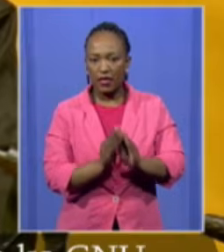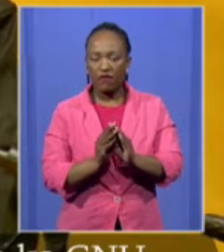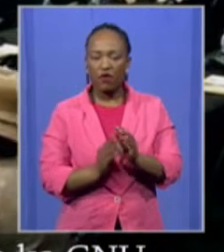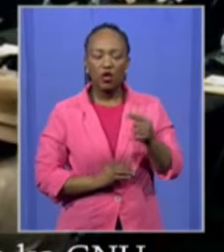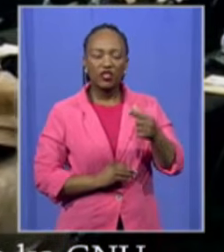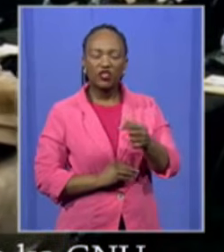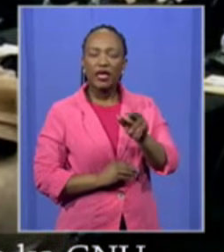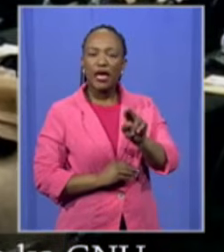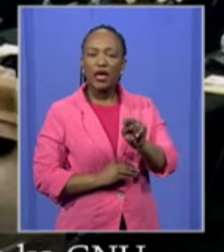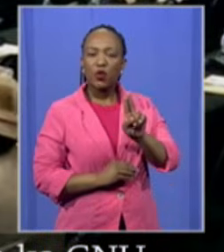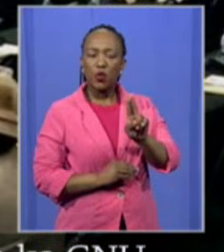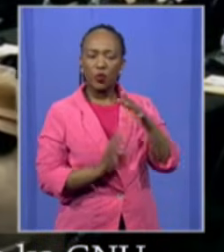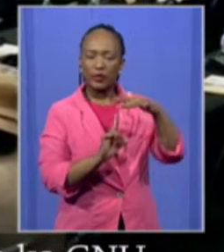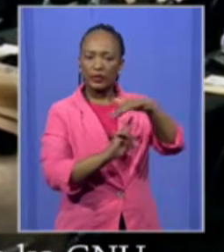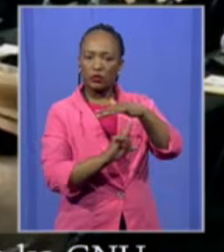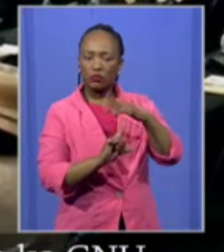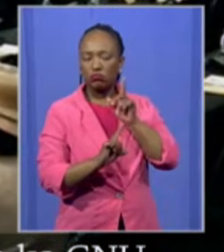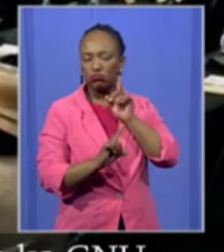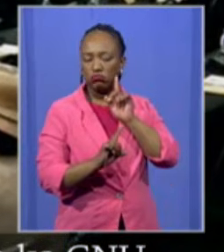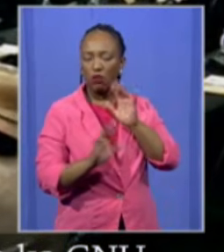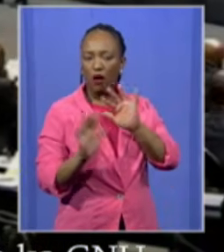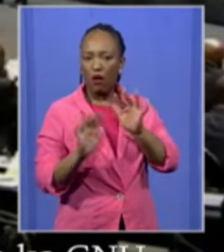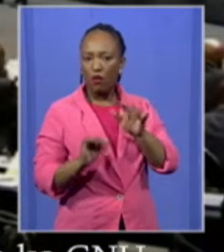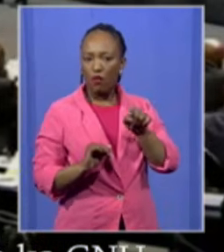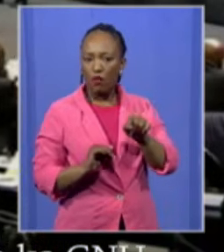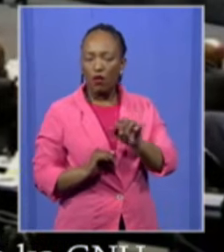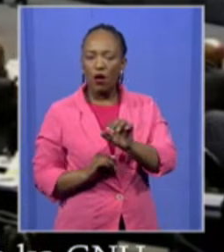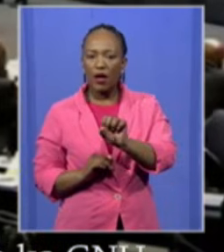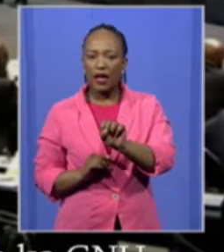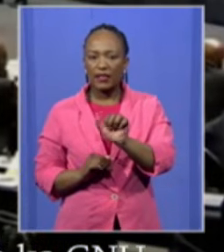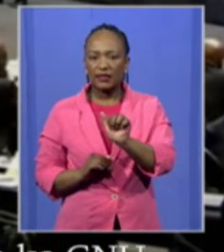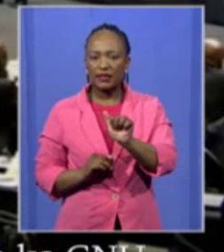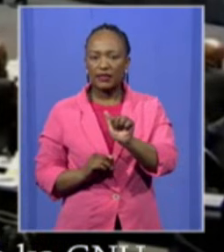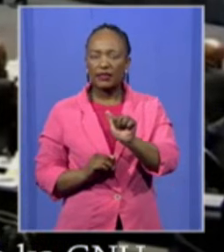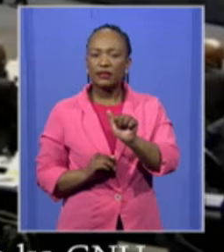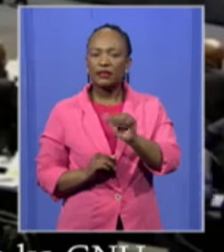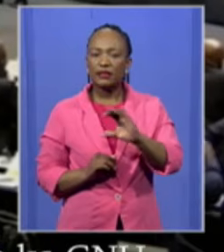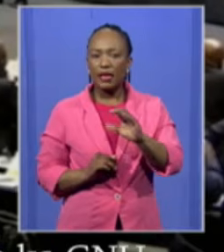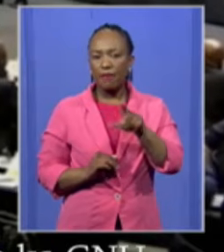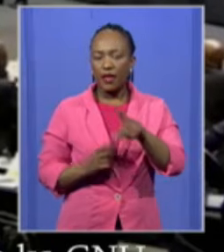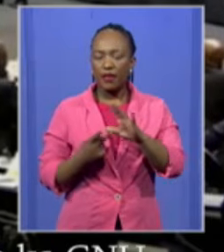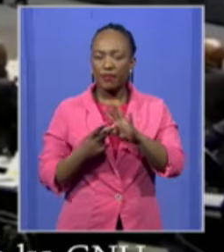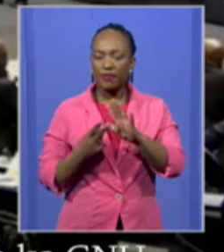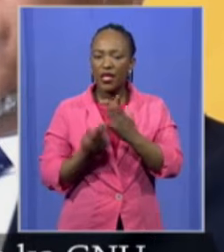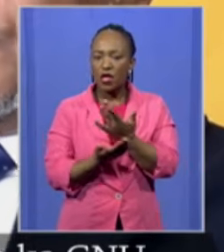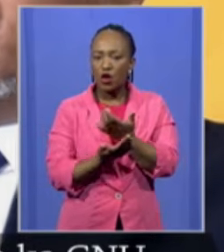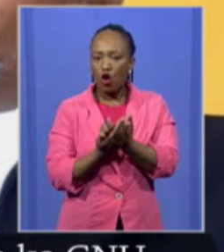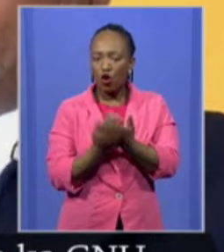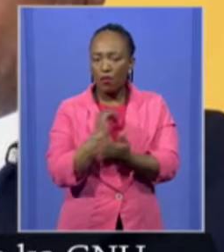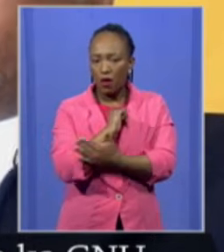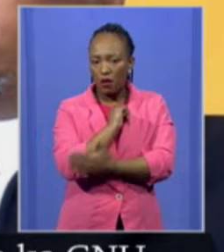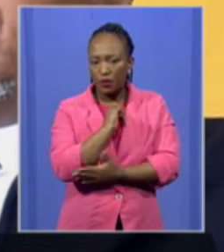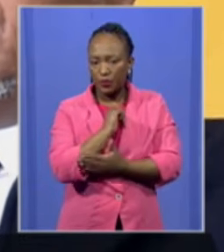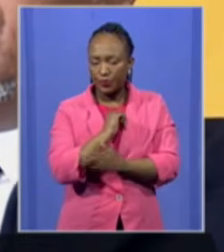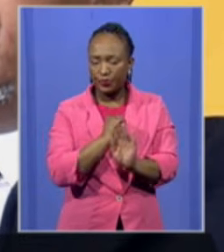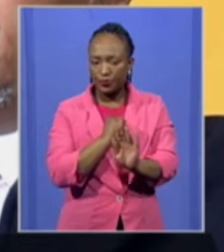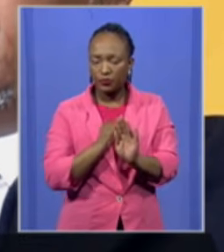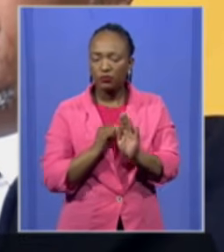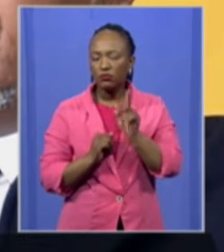GNU, dikamano tsa selekane le SACP le boemo ba moruo wa naha. The National Executive Committee of the